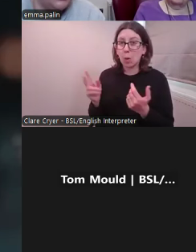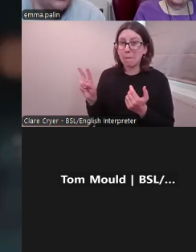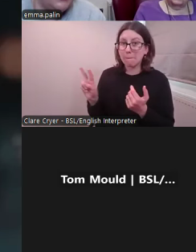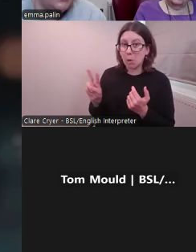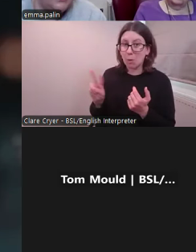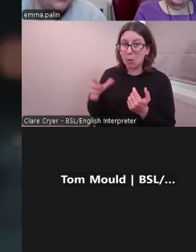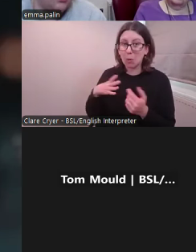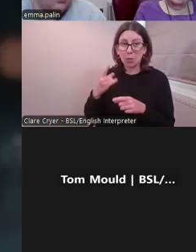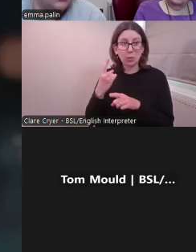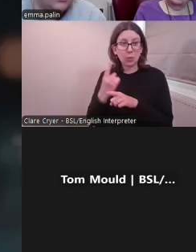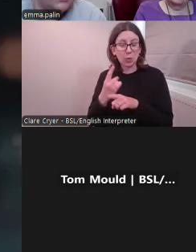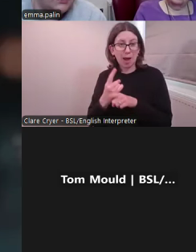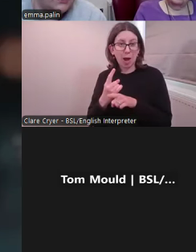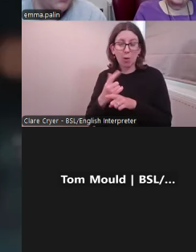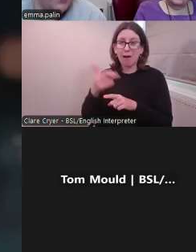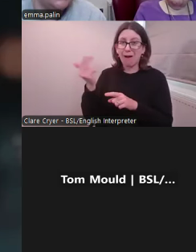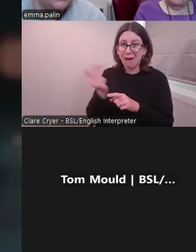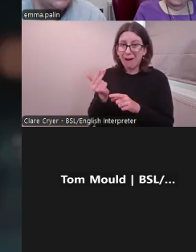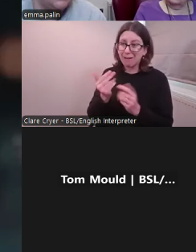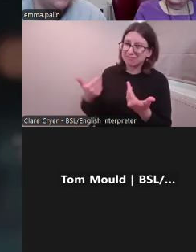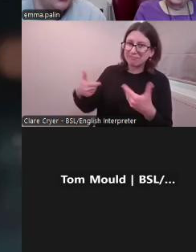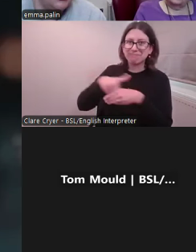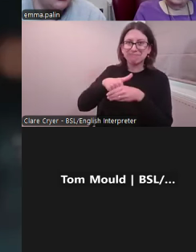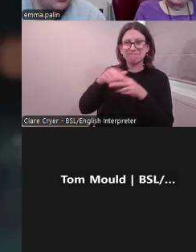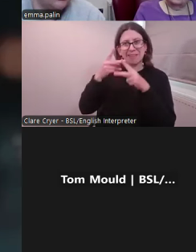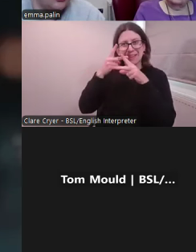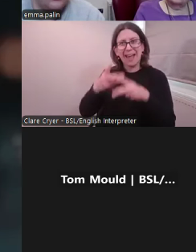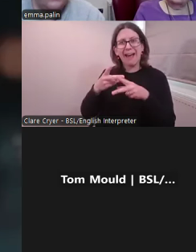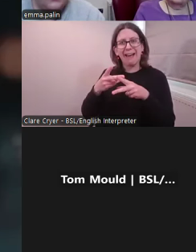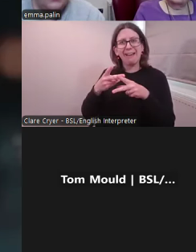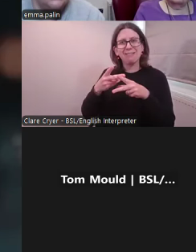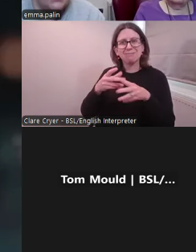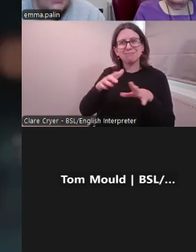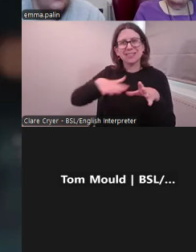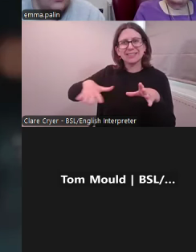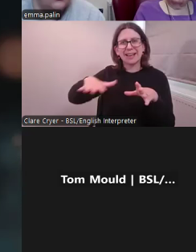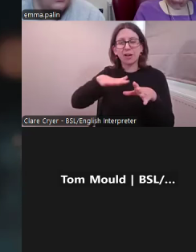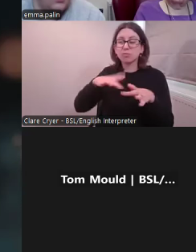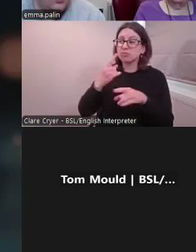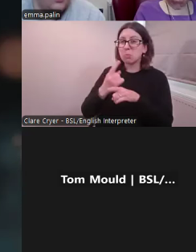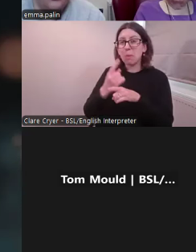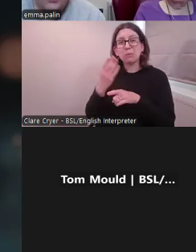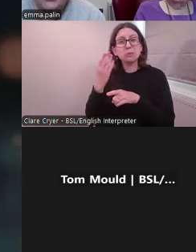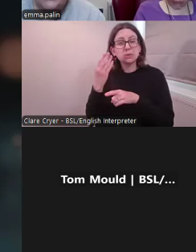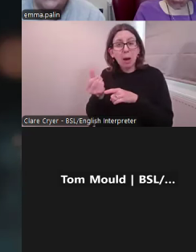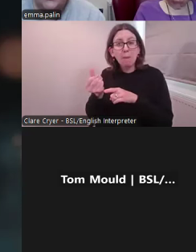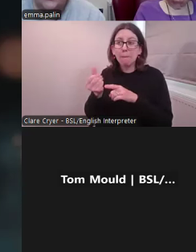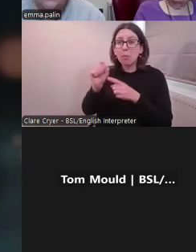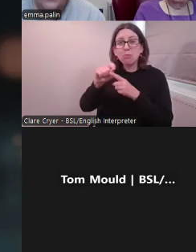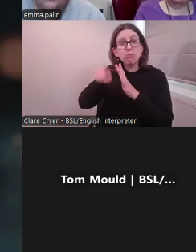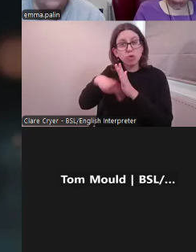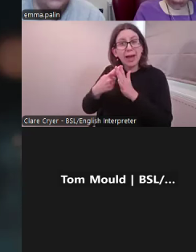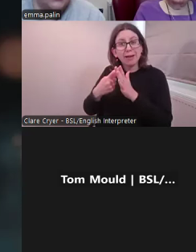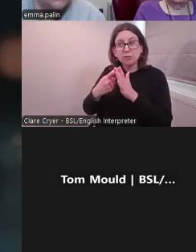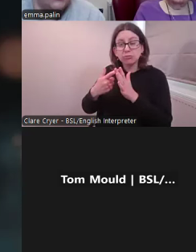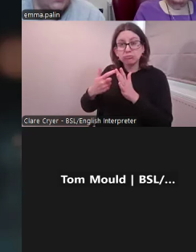about integrating the arts into the care setting and discuss some of the successful projects that we've